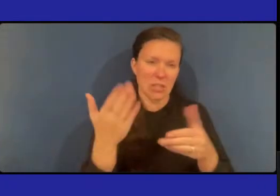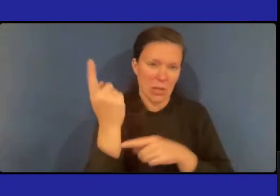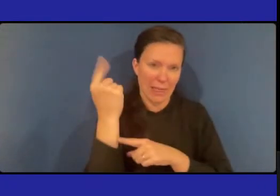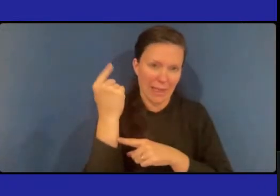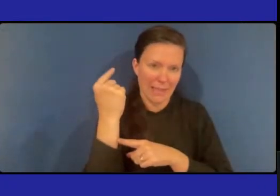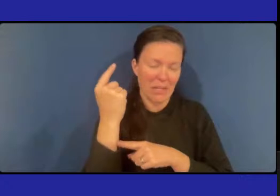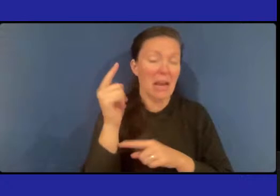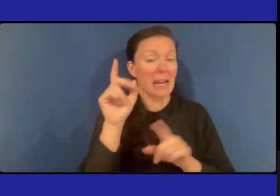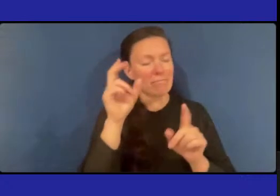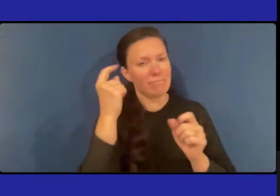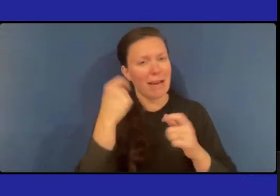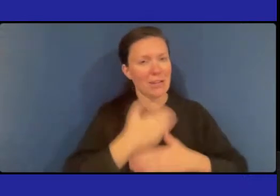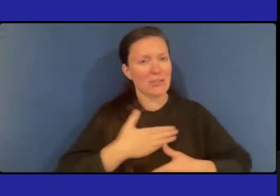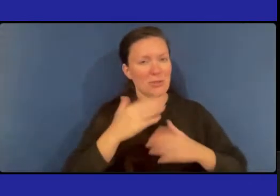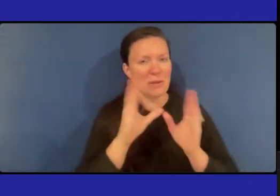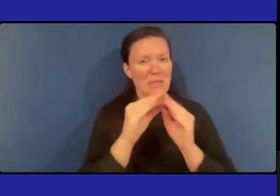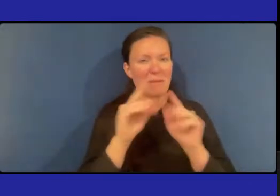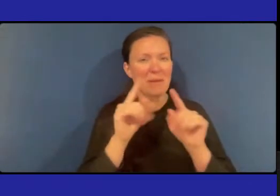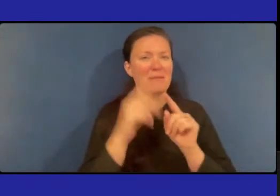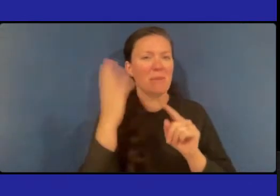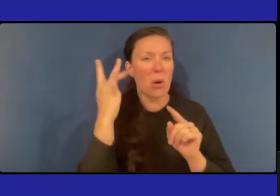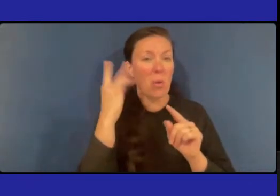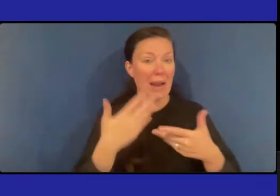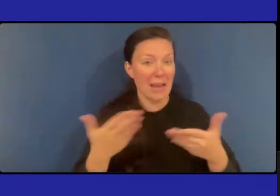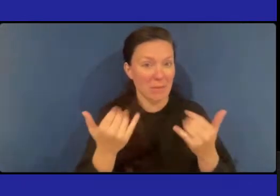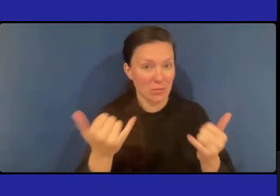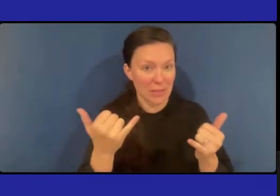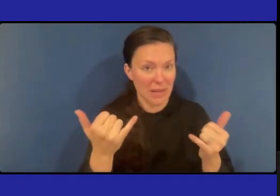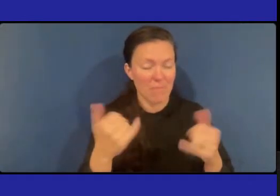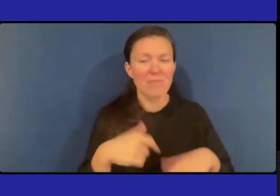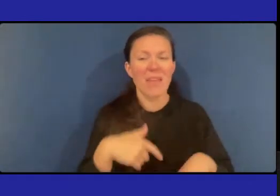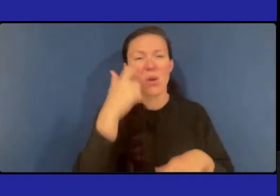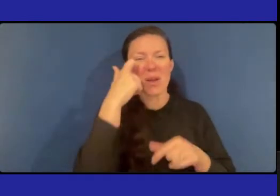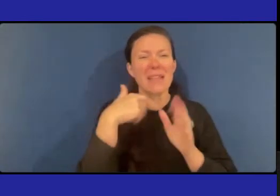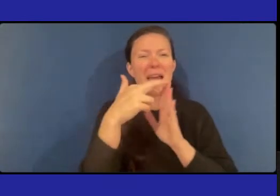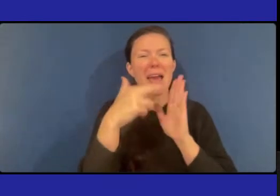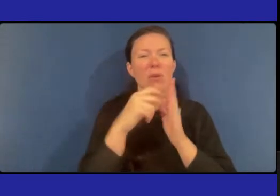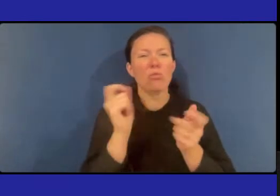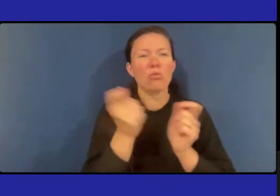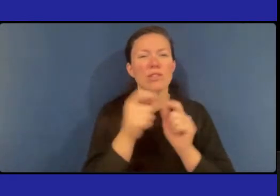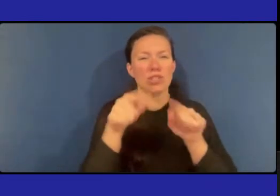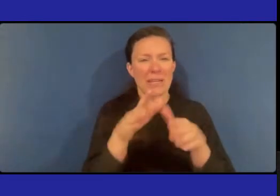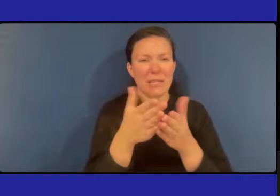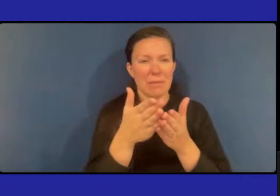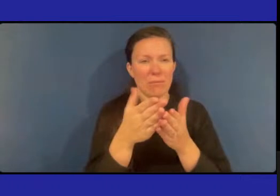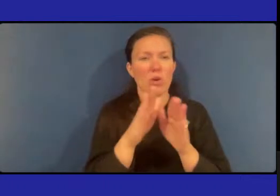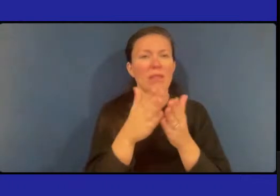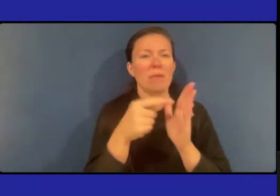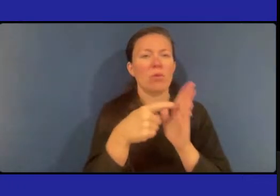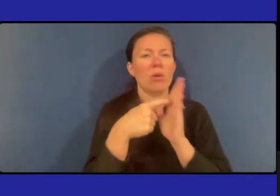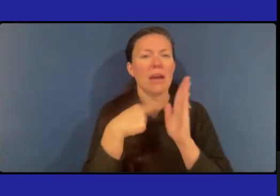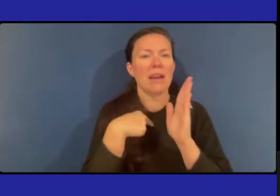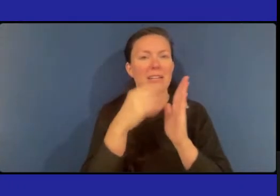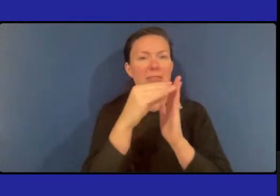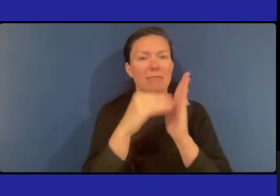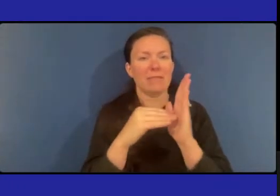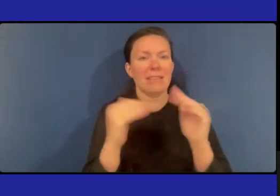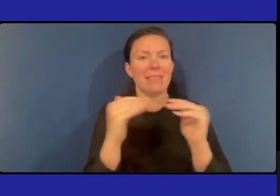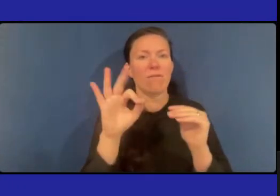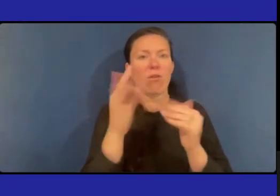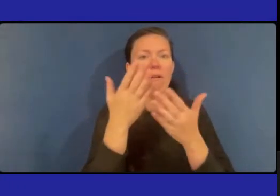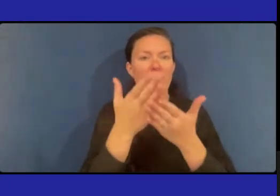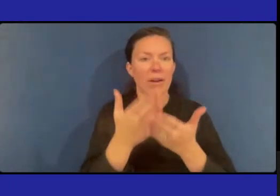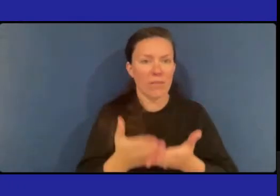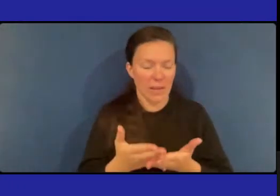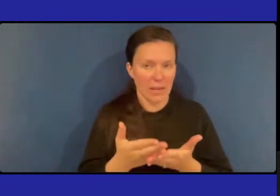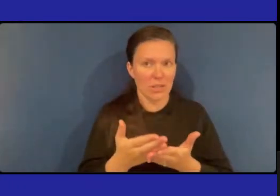these encounters, is that there was a rule change in the book which required us to list the level of verification.